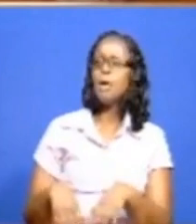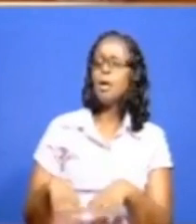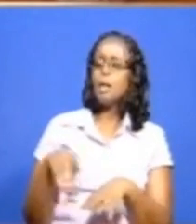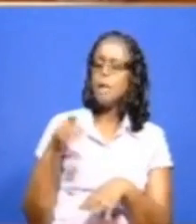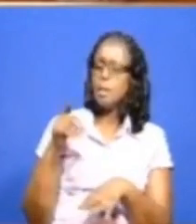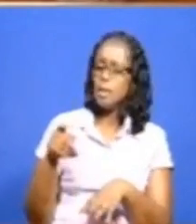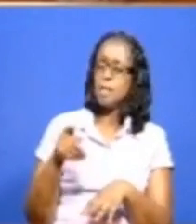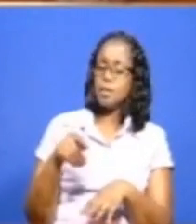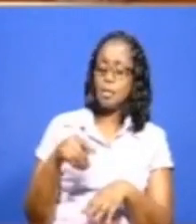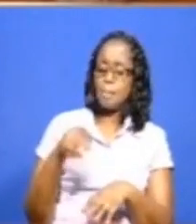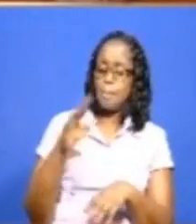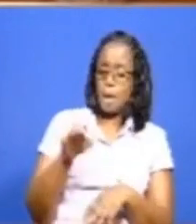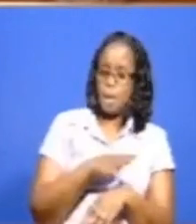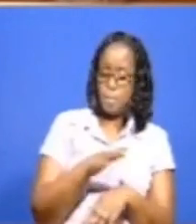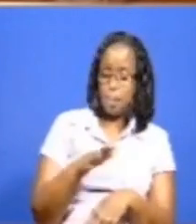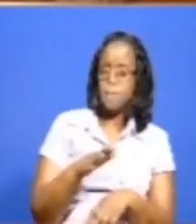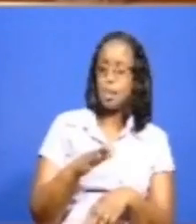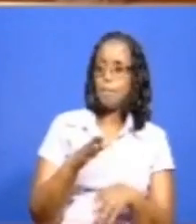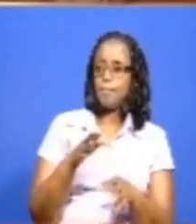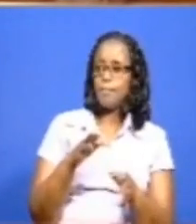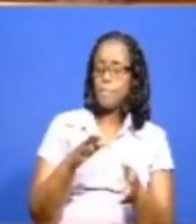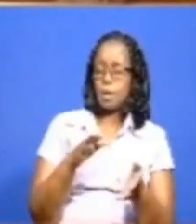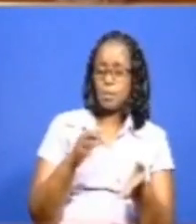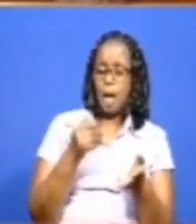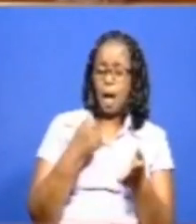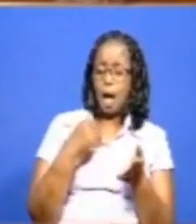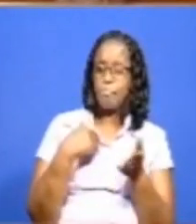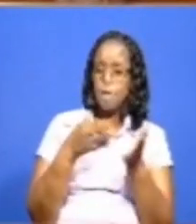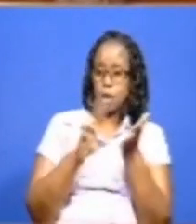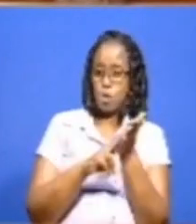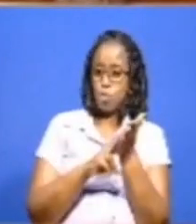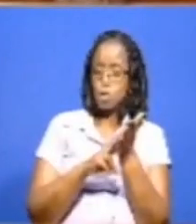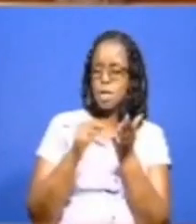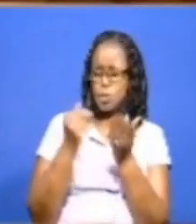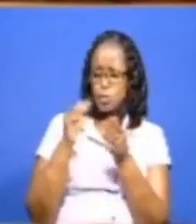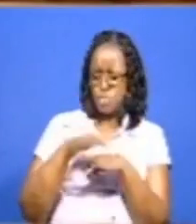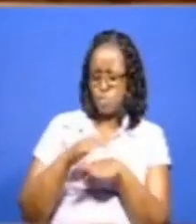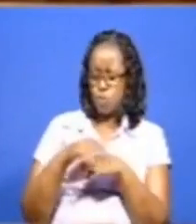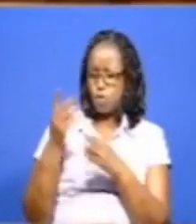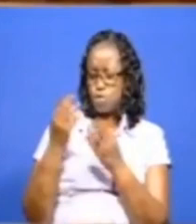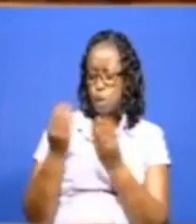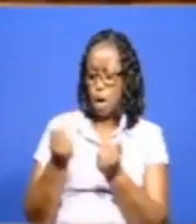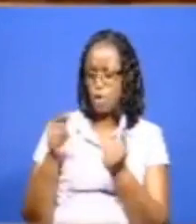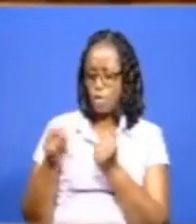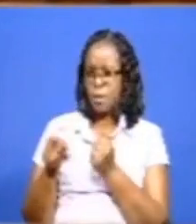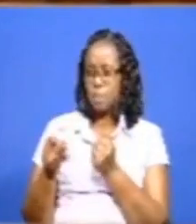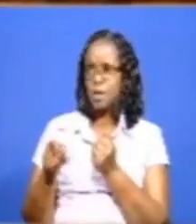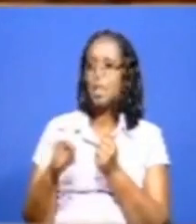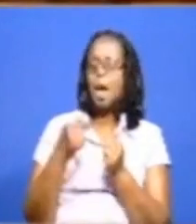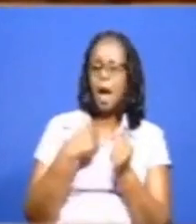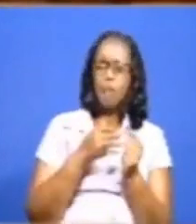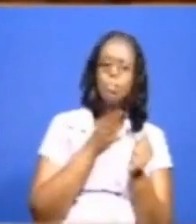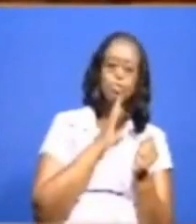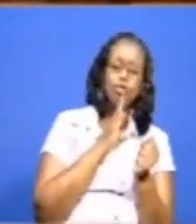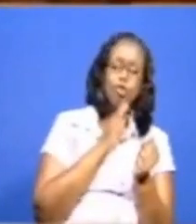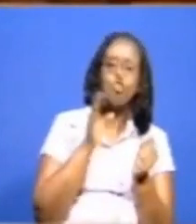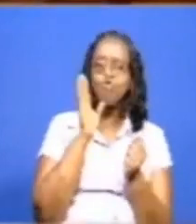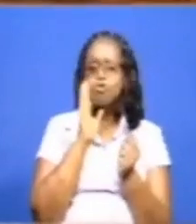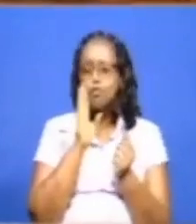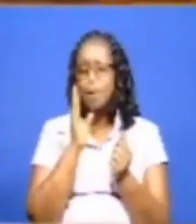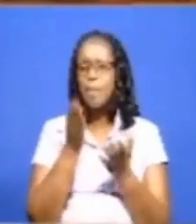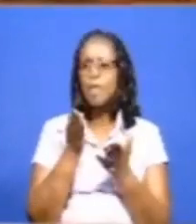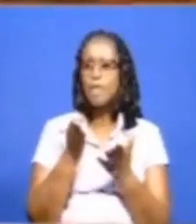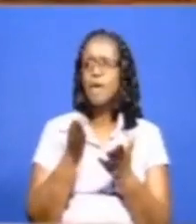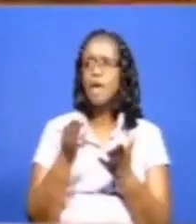This house of record is good. You dispense it off with it once and for all. There is talk and rumor that you are a feminist and